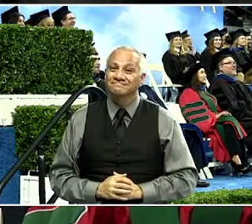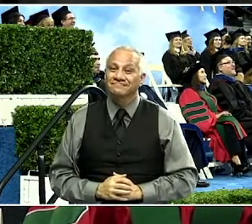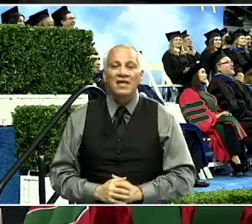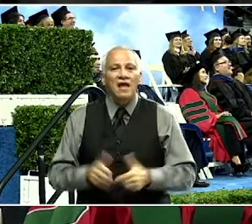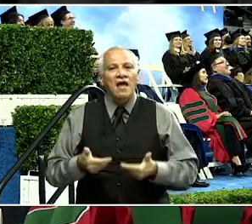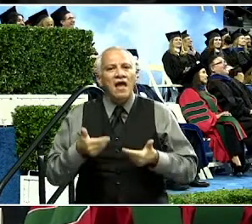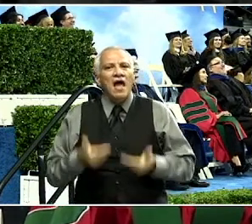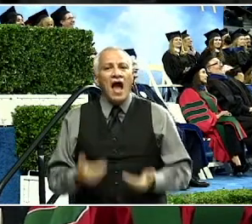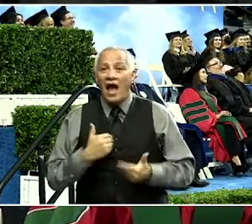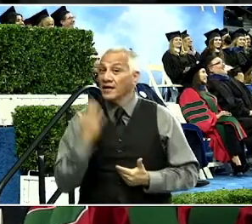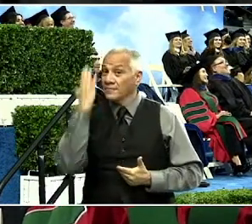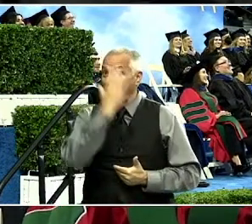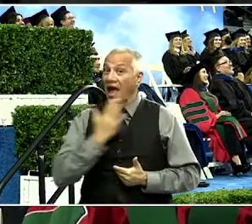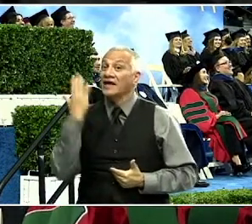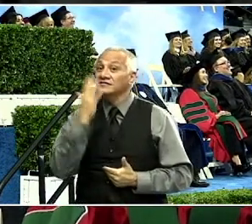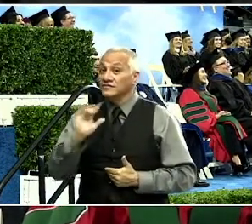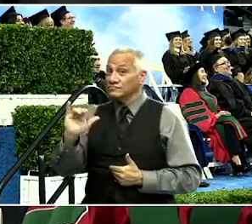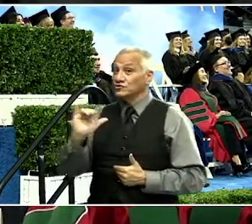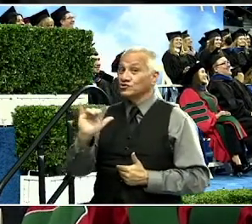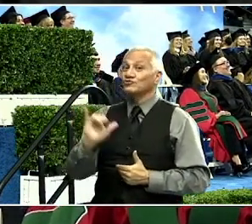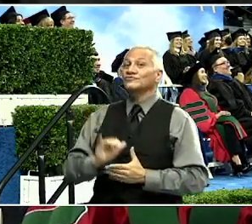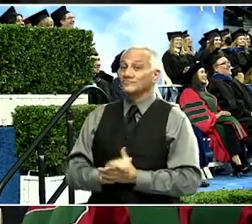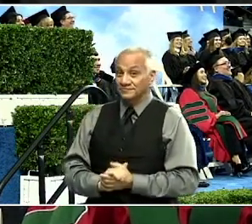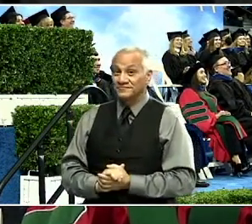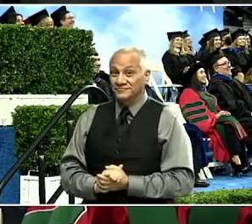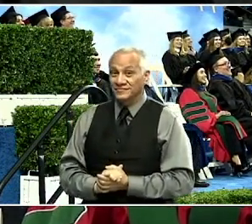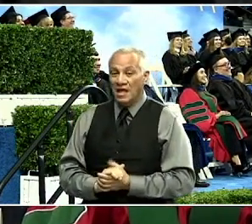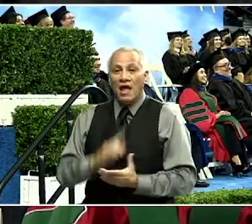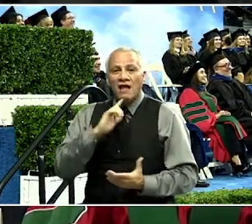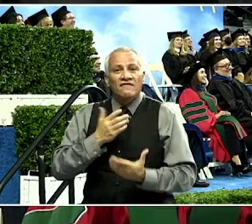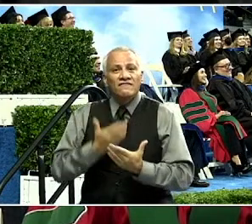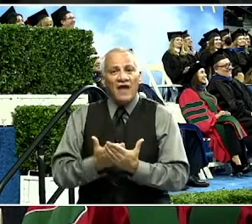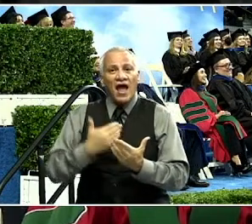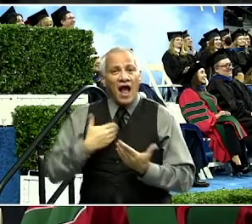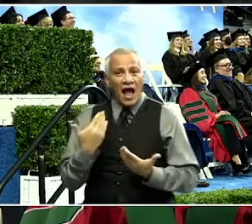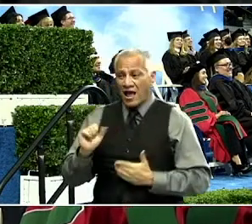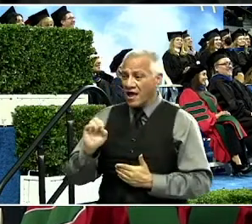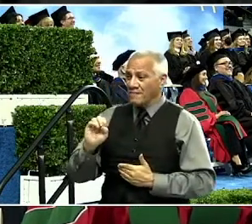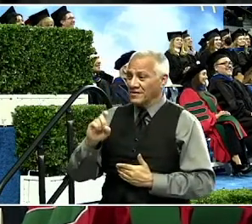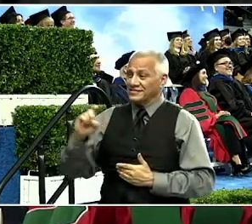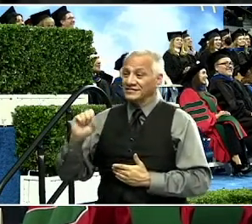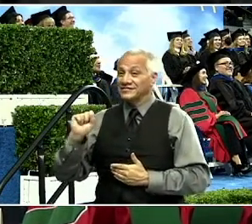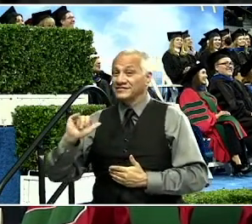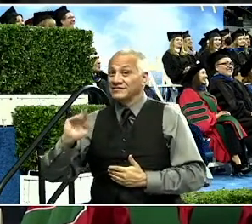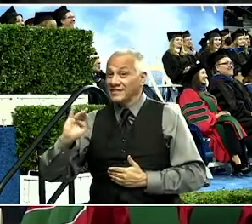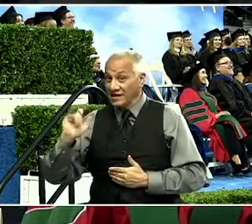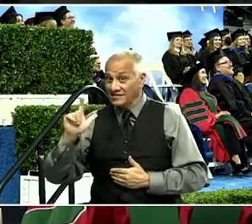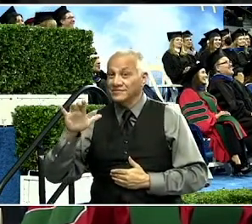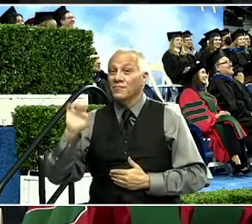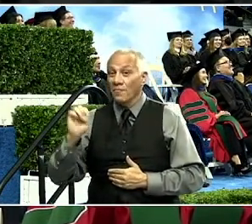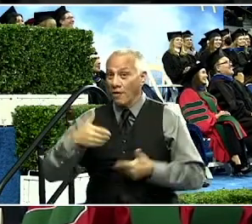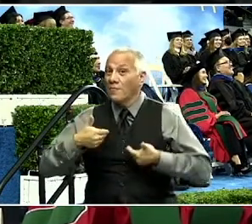I am handsome, too. In fact, I'm a bit of a sex symbol.